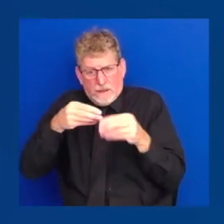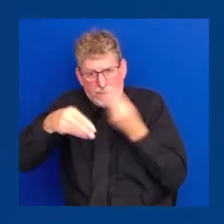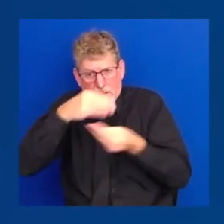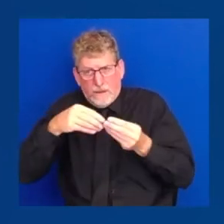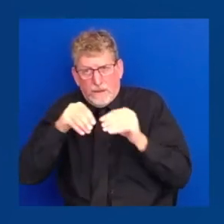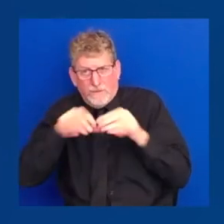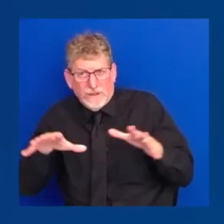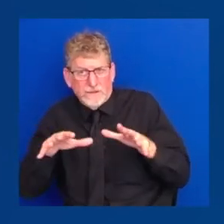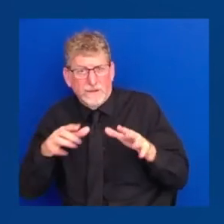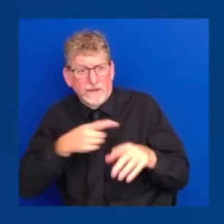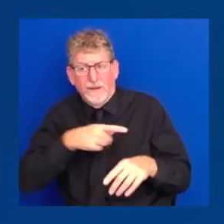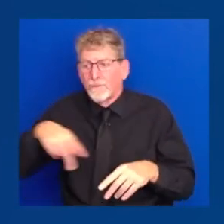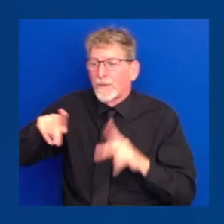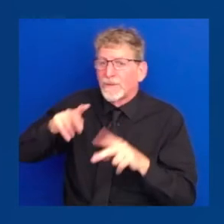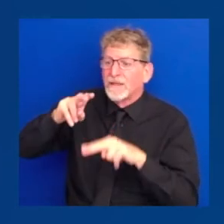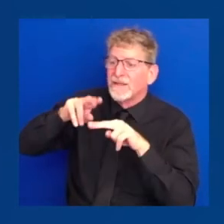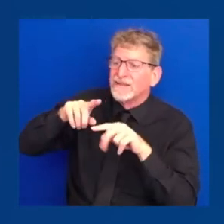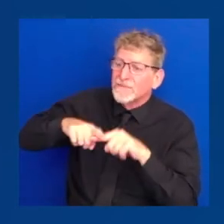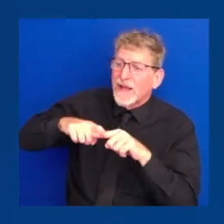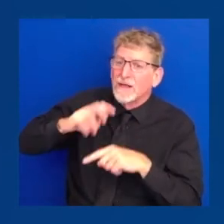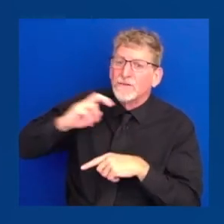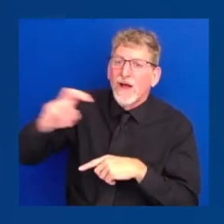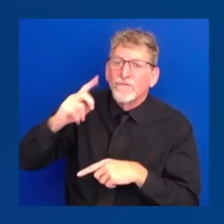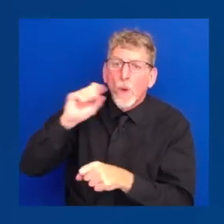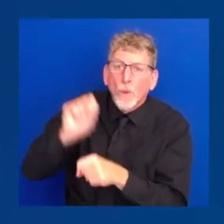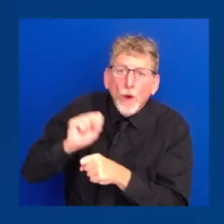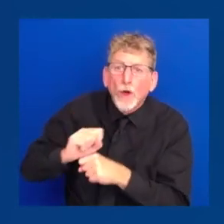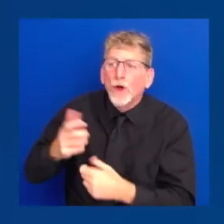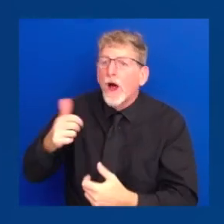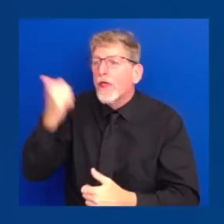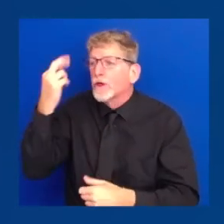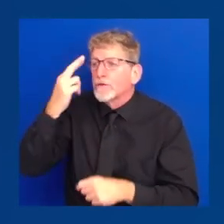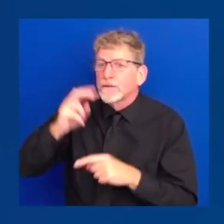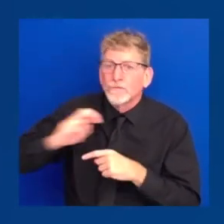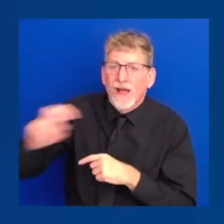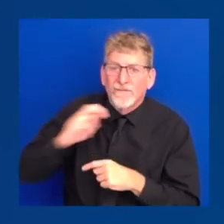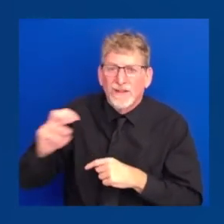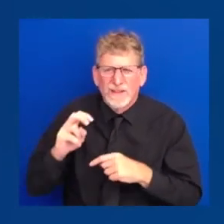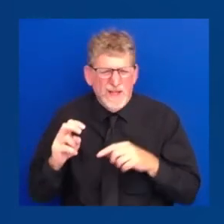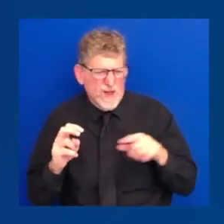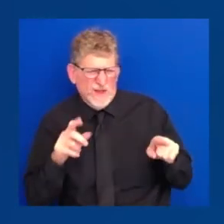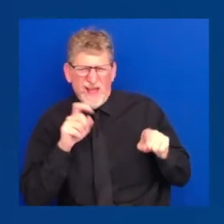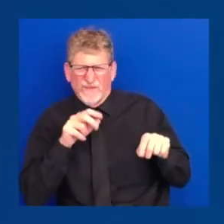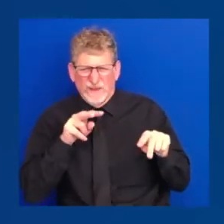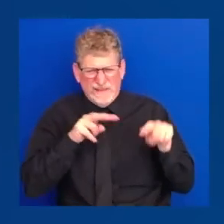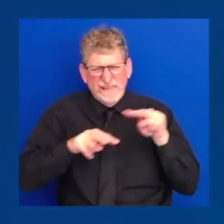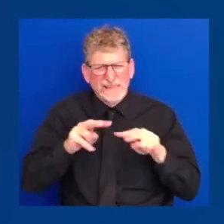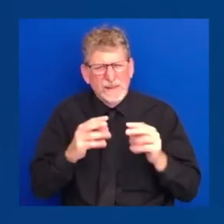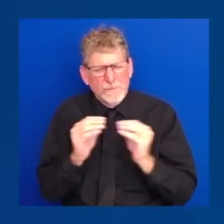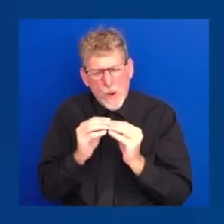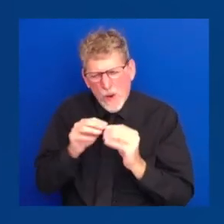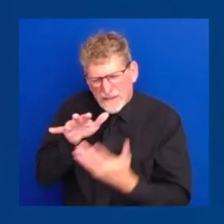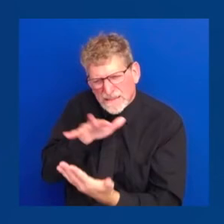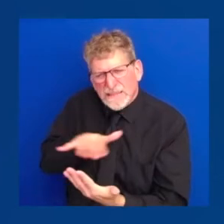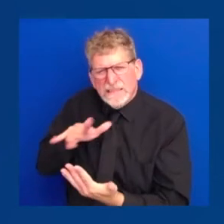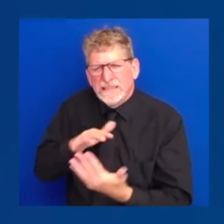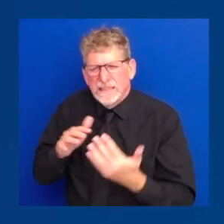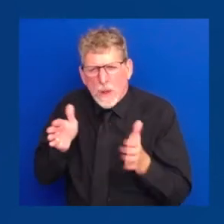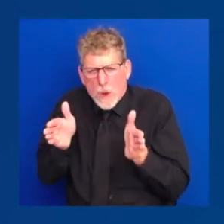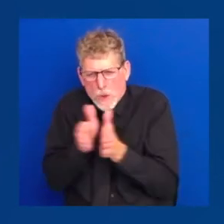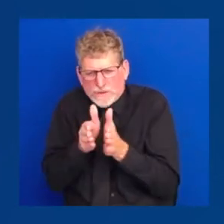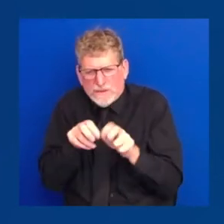other reasons. So that's among the reasons that we want to revisit this in a separate way. In terms of schools, as we released last